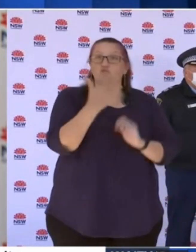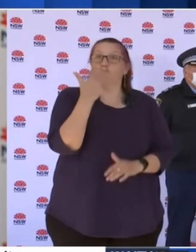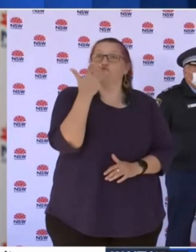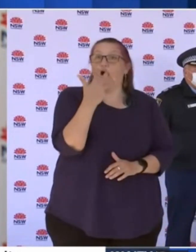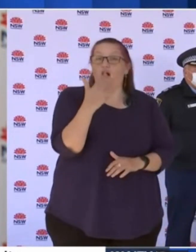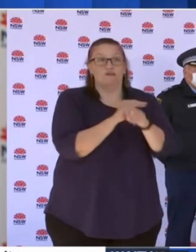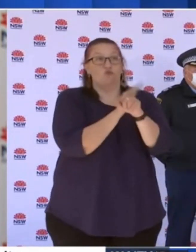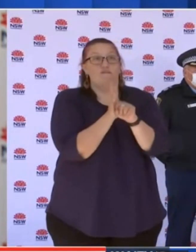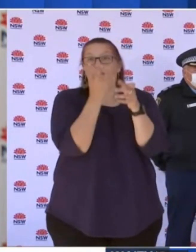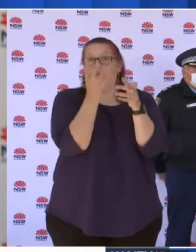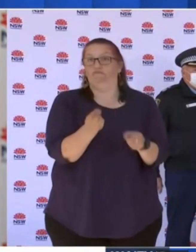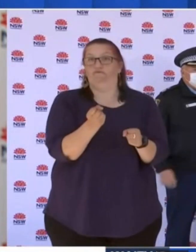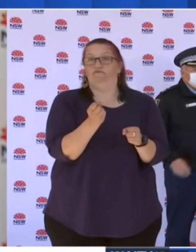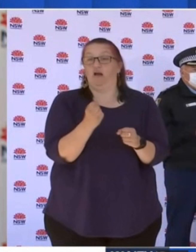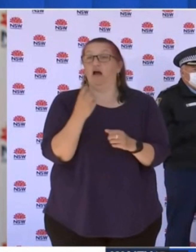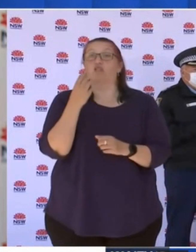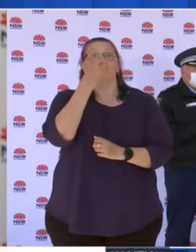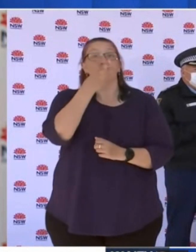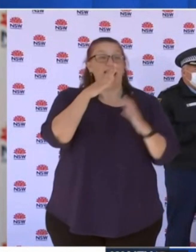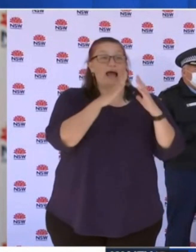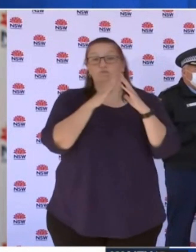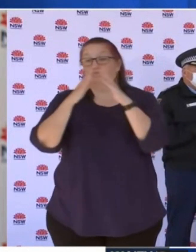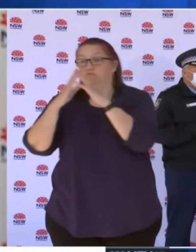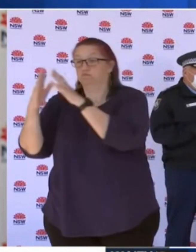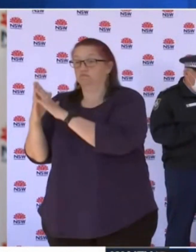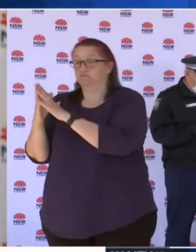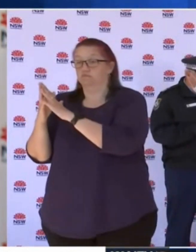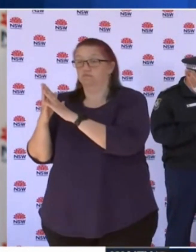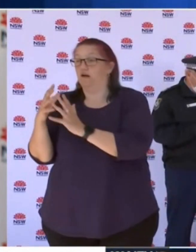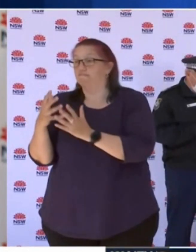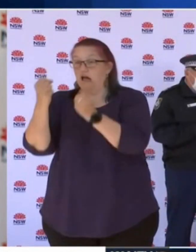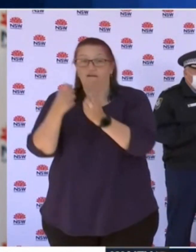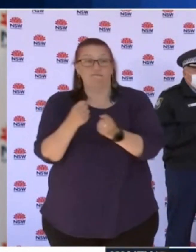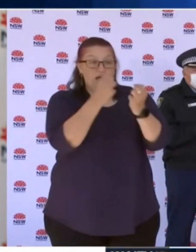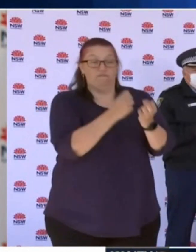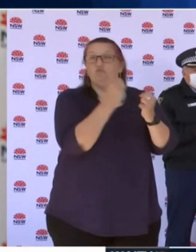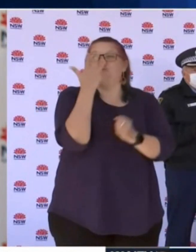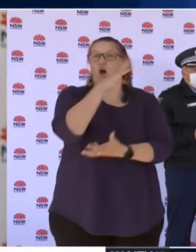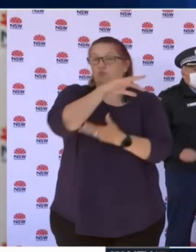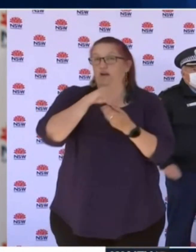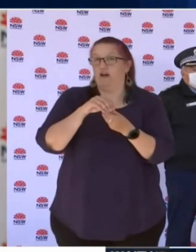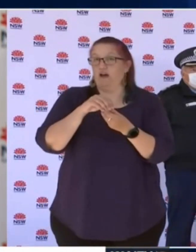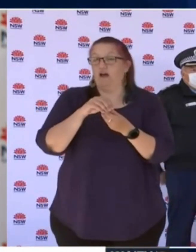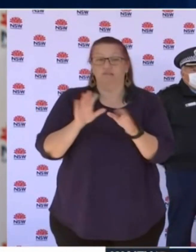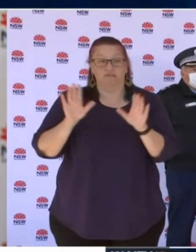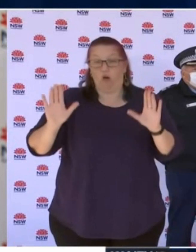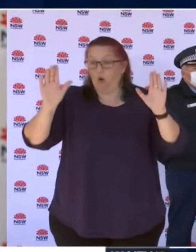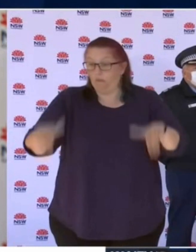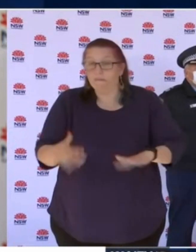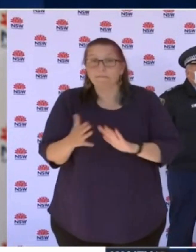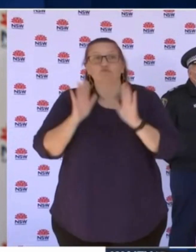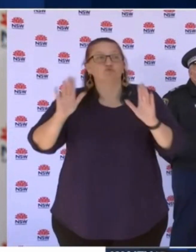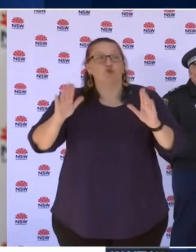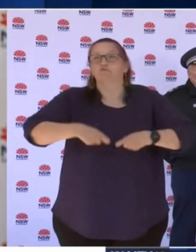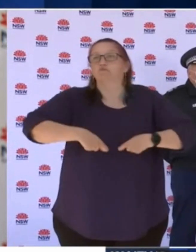3 interconnected households, and then prevent those further chains of transmission. So please, anyone who has the